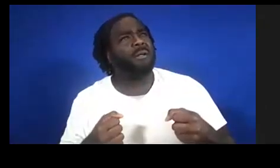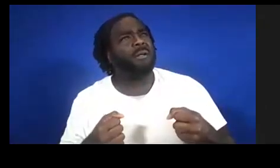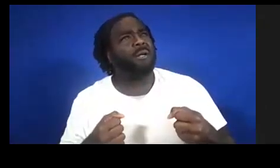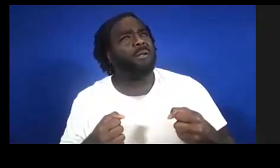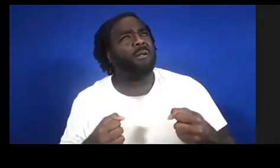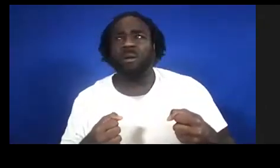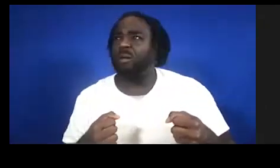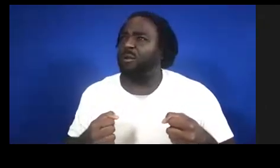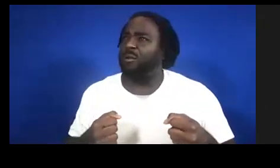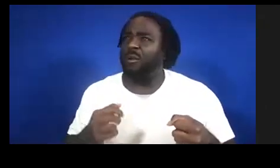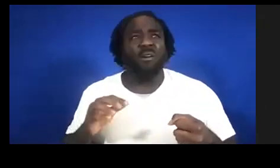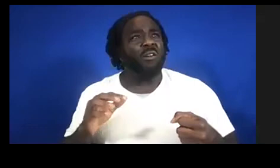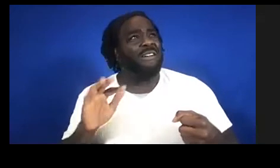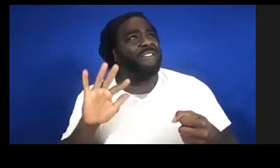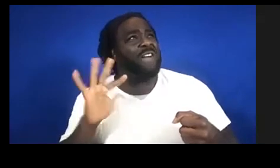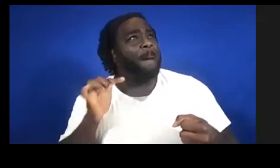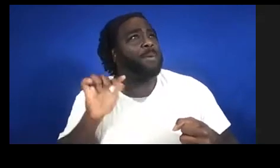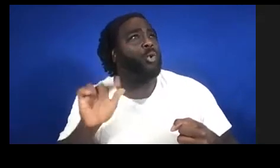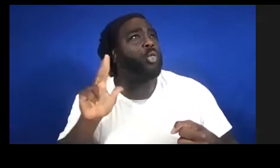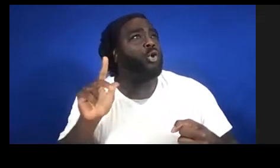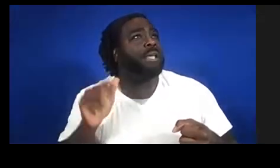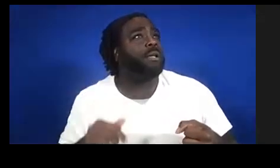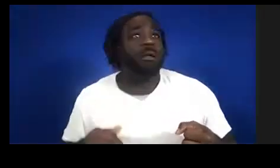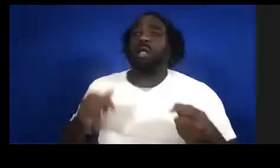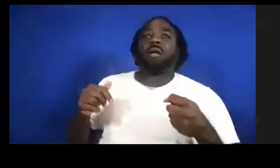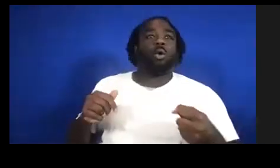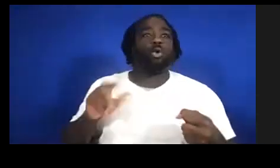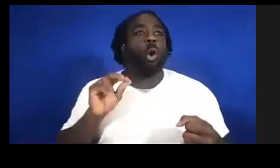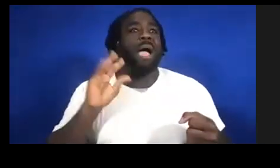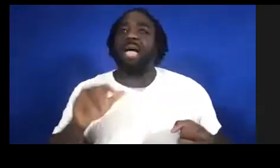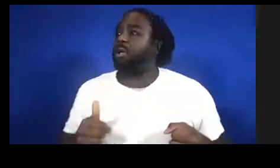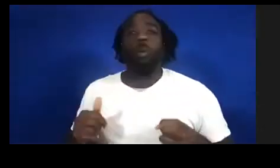Like I go by the gas station and I'm like, really?